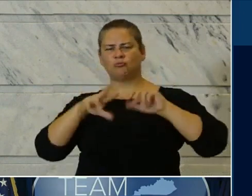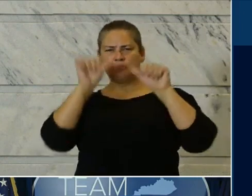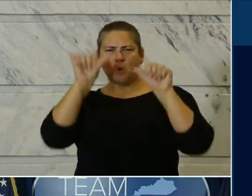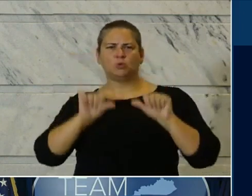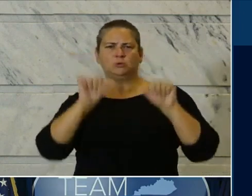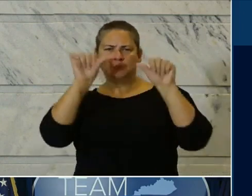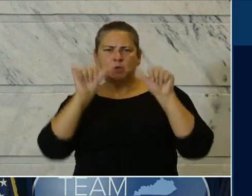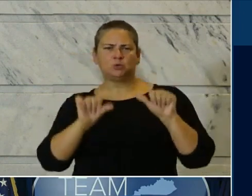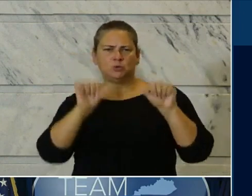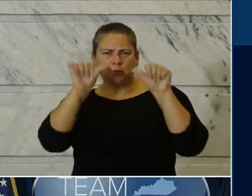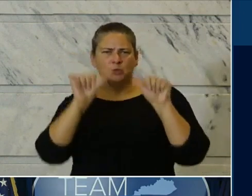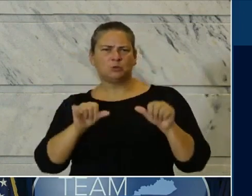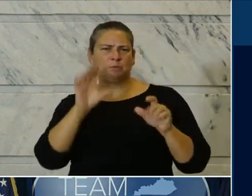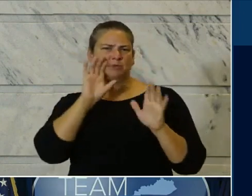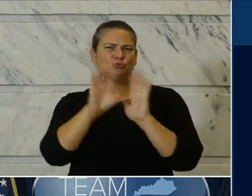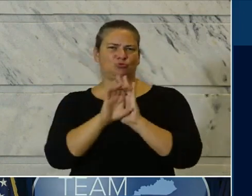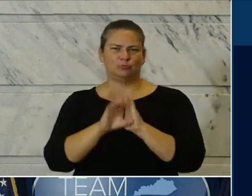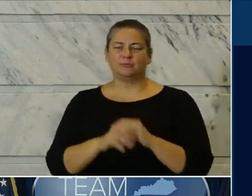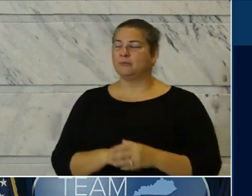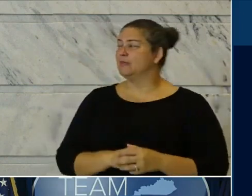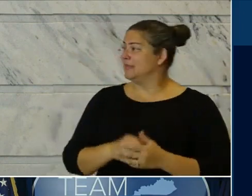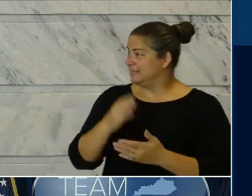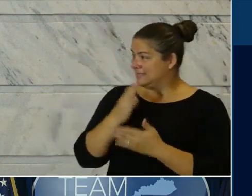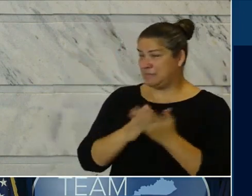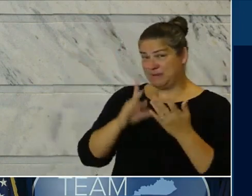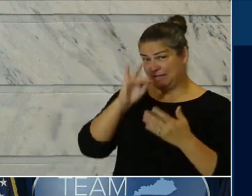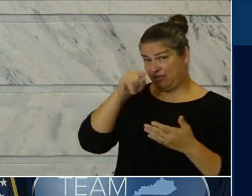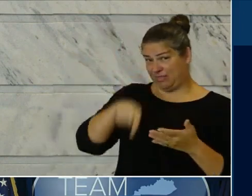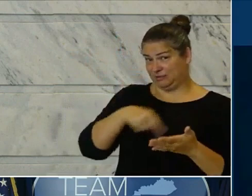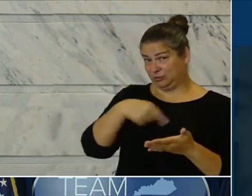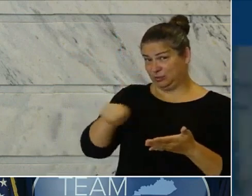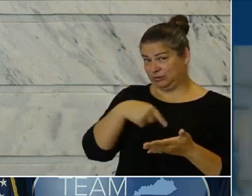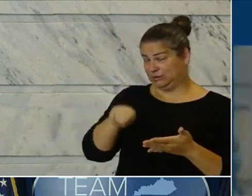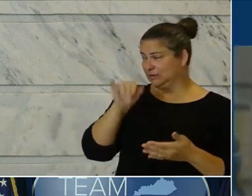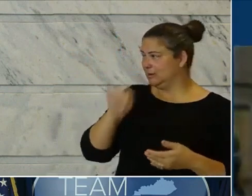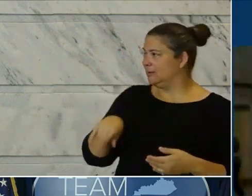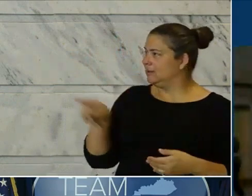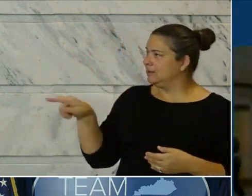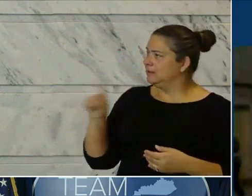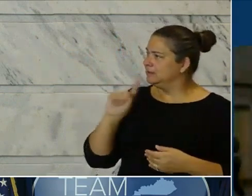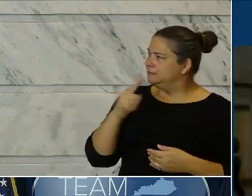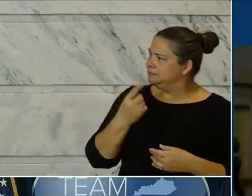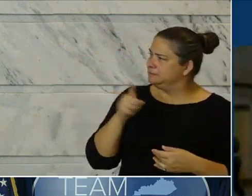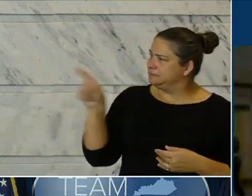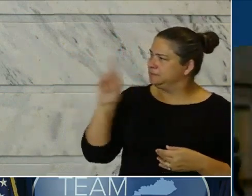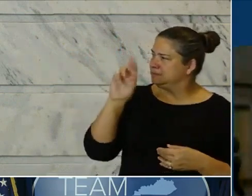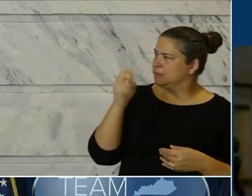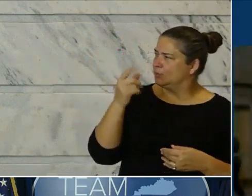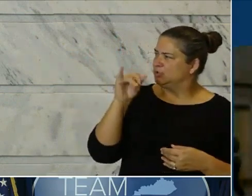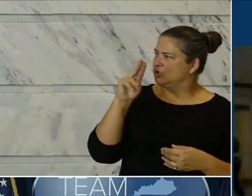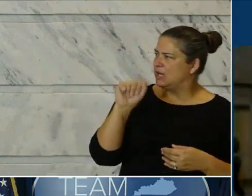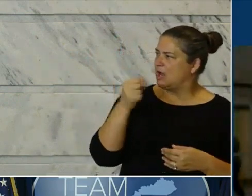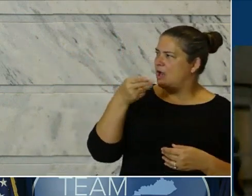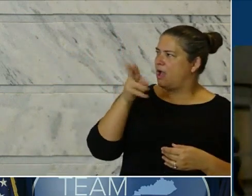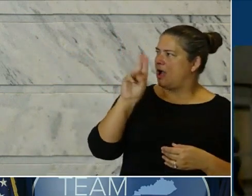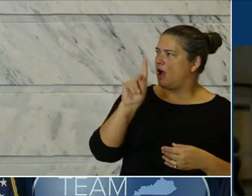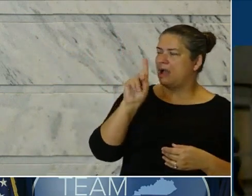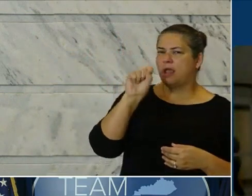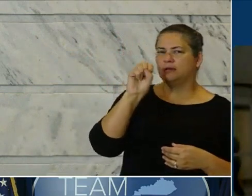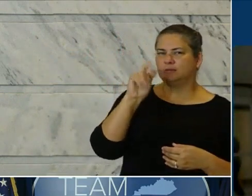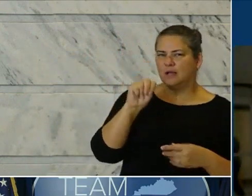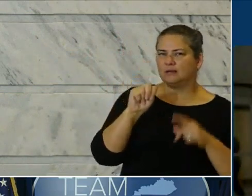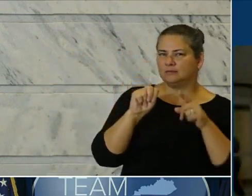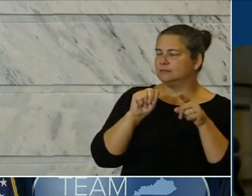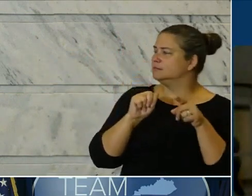Here are a couple of folks that did so for this week. The first is Regina Hudson, and this is the Threads of